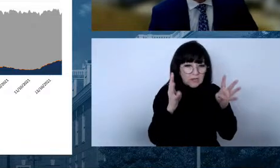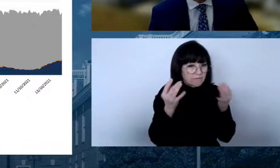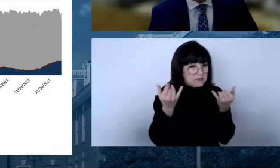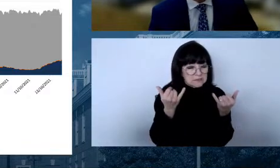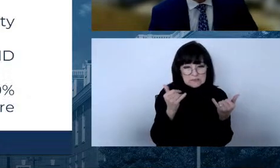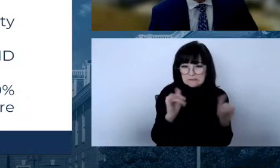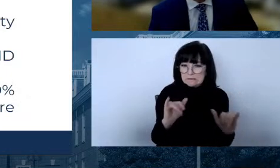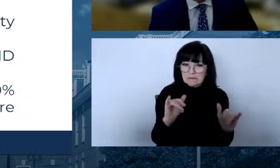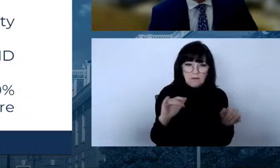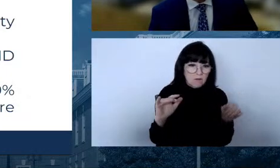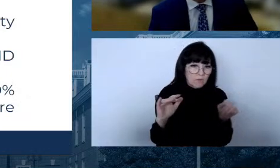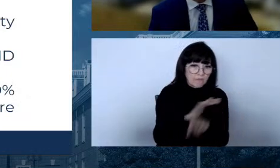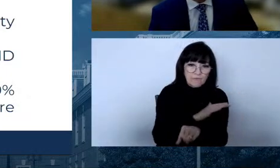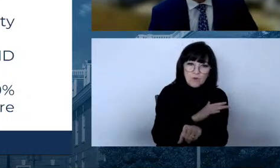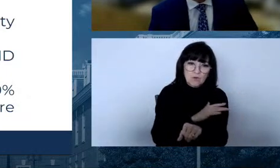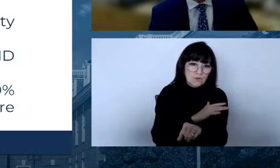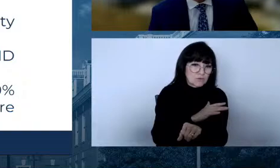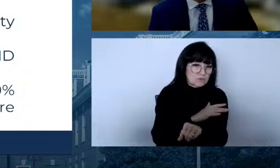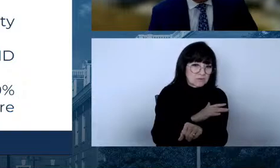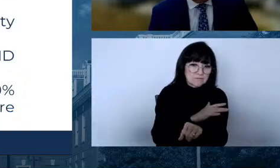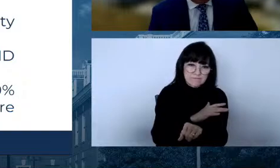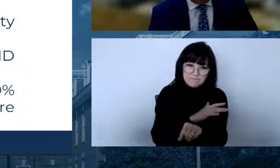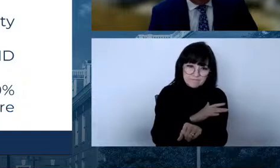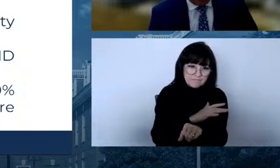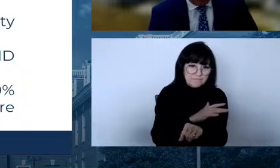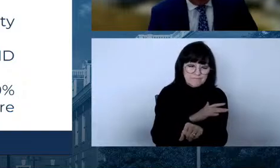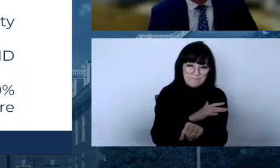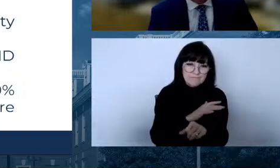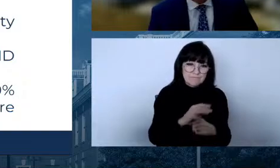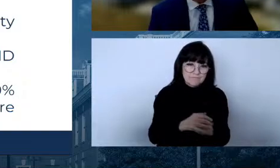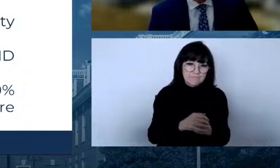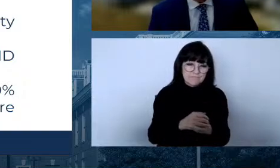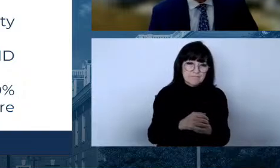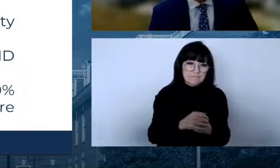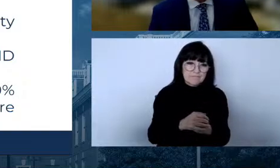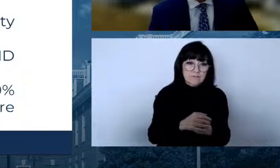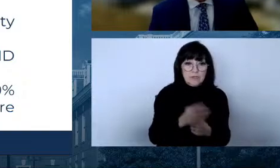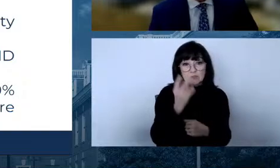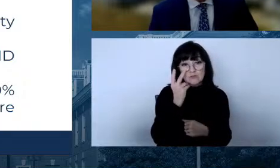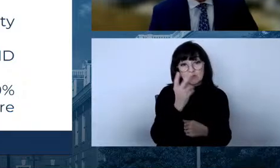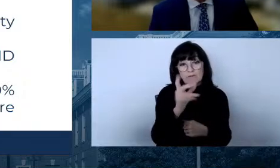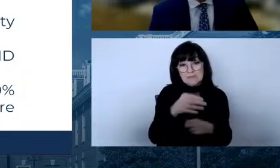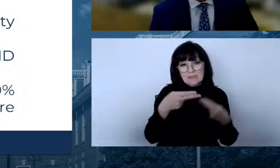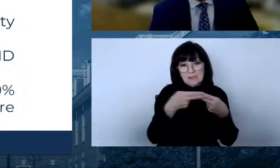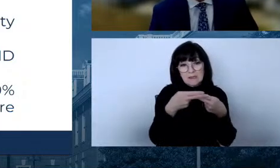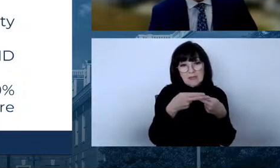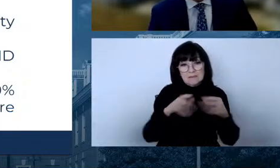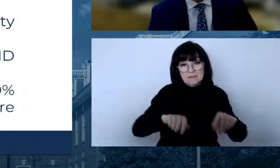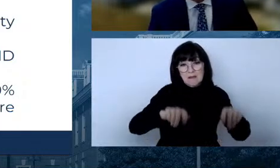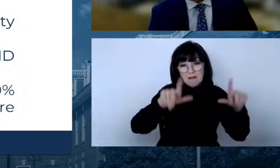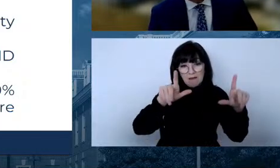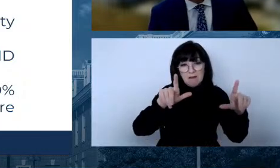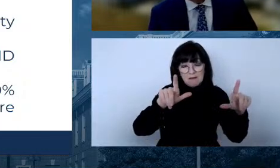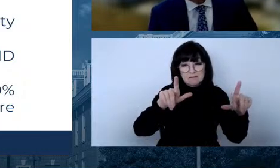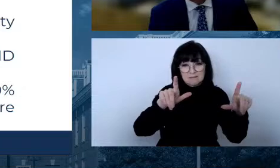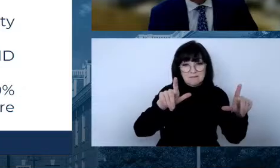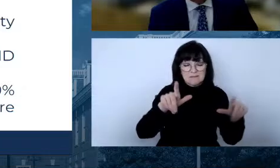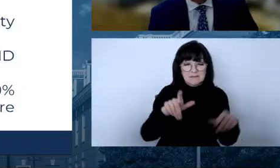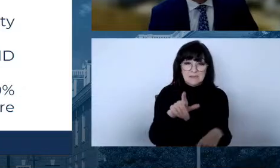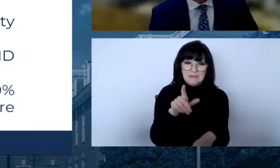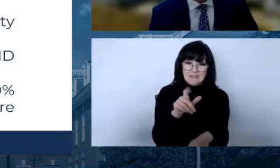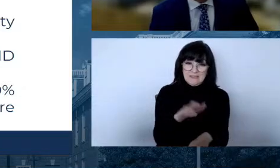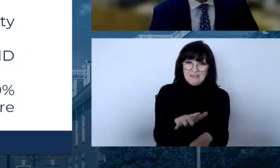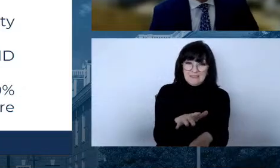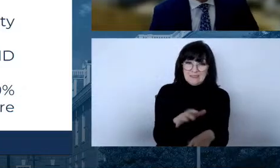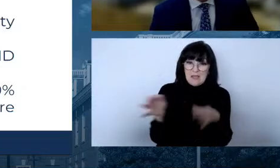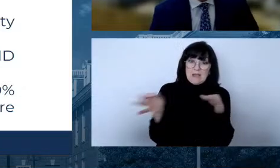stressed significantly by what's been going on. So if you look at this slide, and this speaks to us, and I think it speaks fairly well